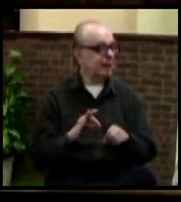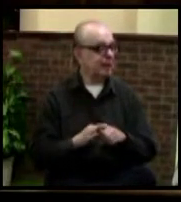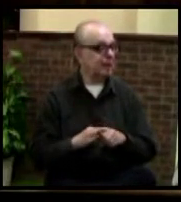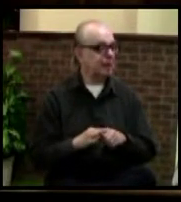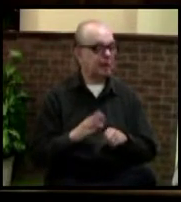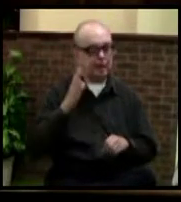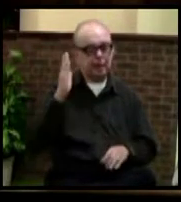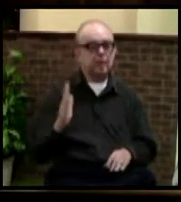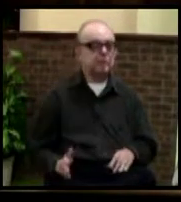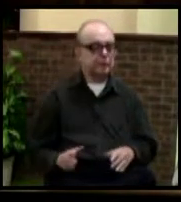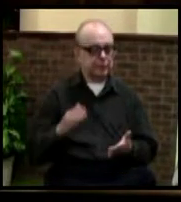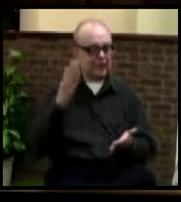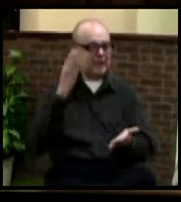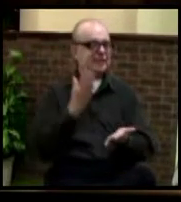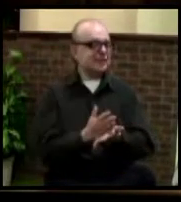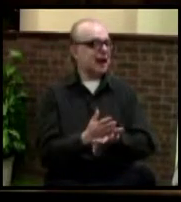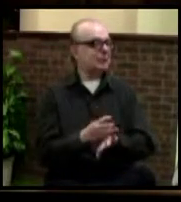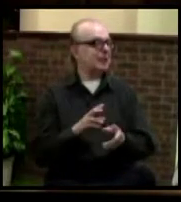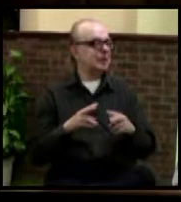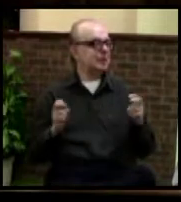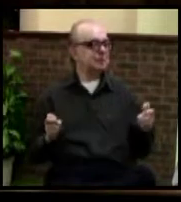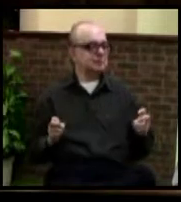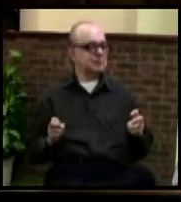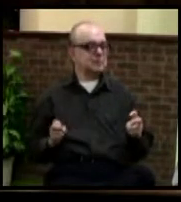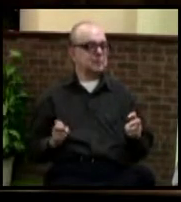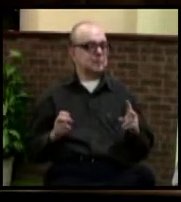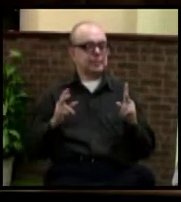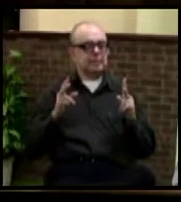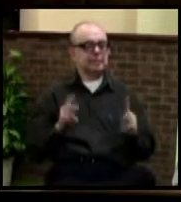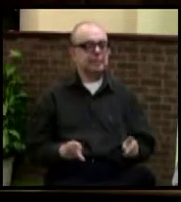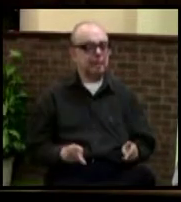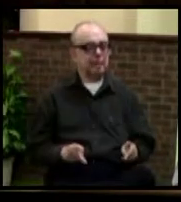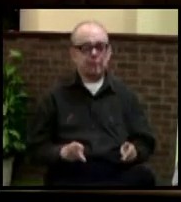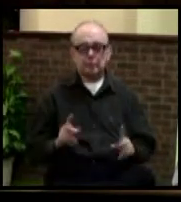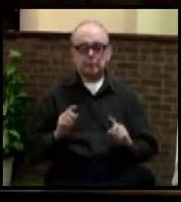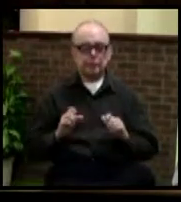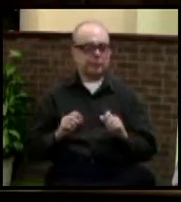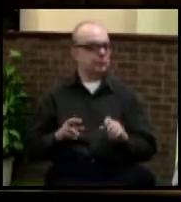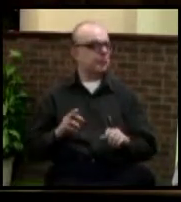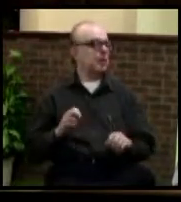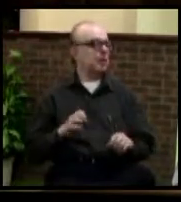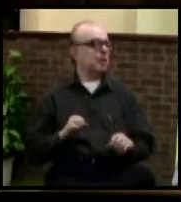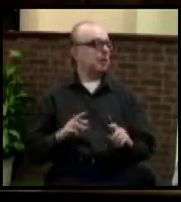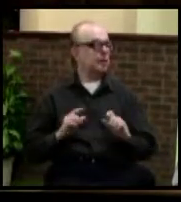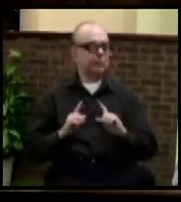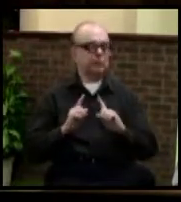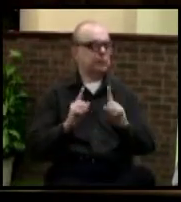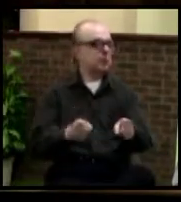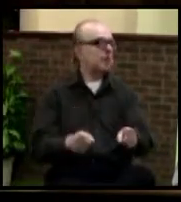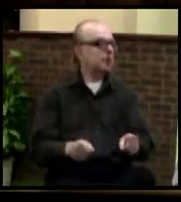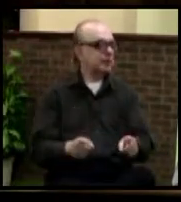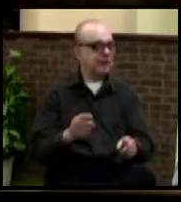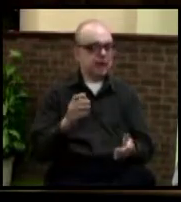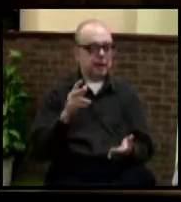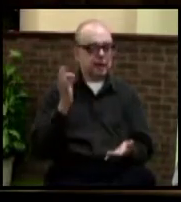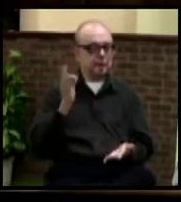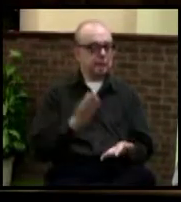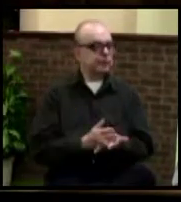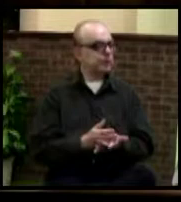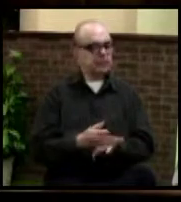The preacher stopped in traffic. The hearse has gone on and everybody's following him and he's no